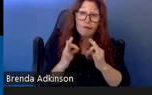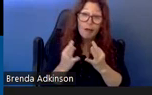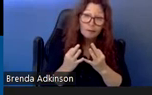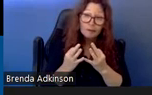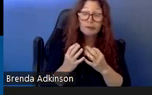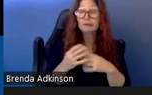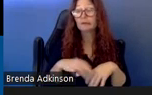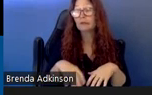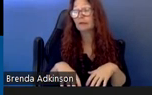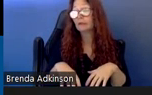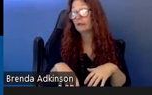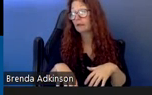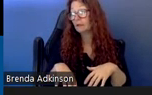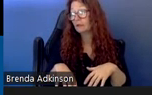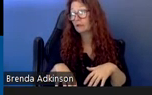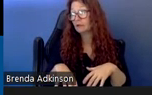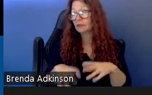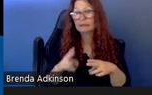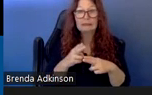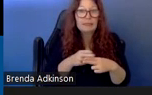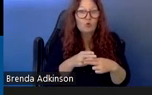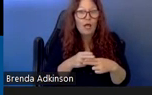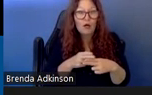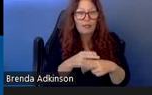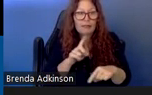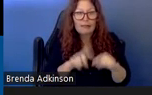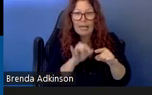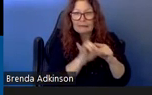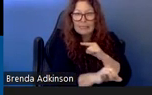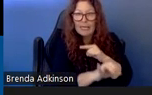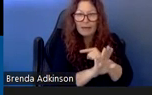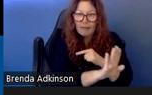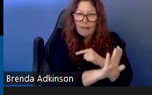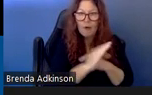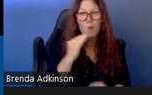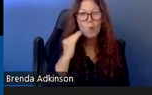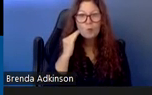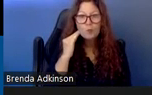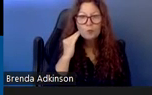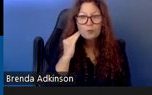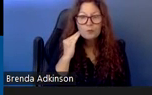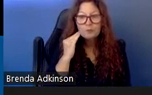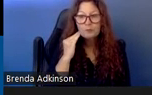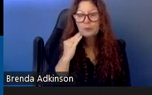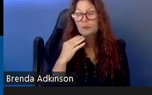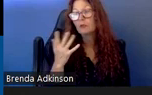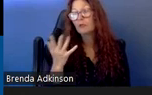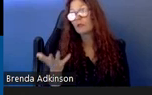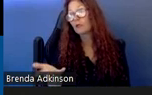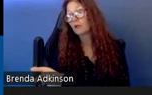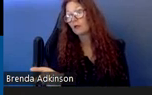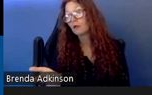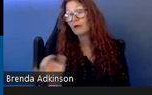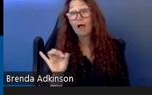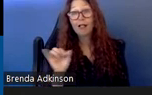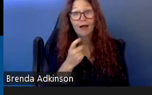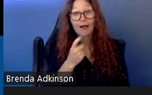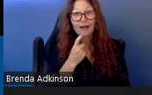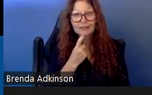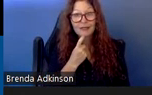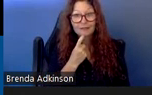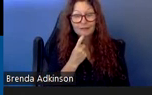are temporarily displaced. So as I mentioned, so we